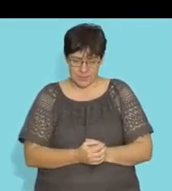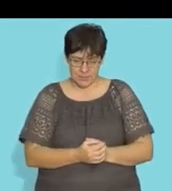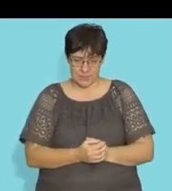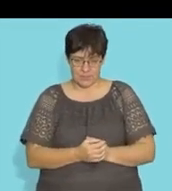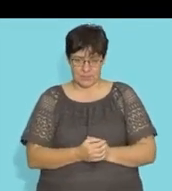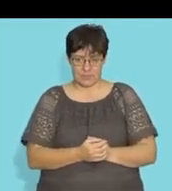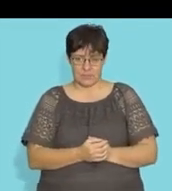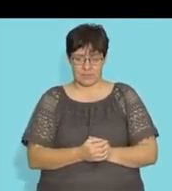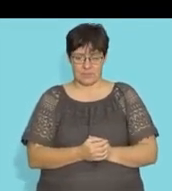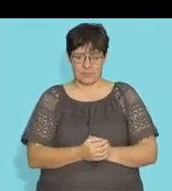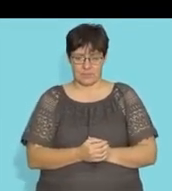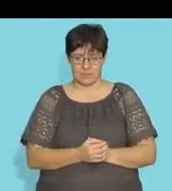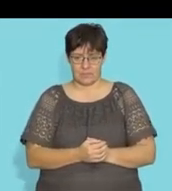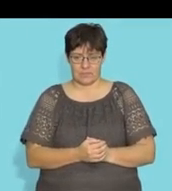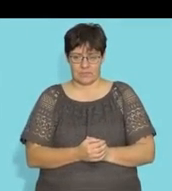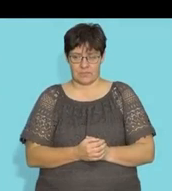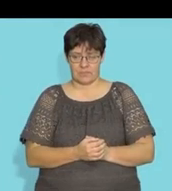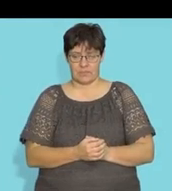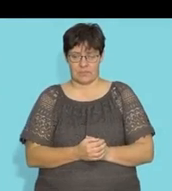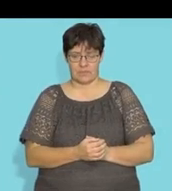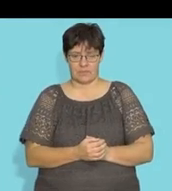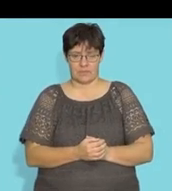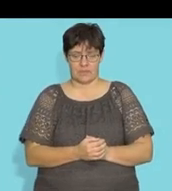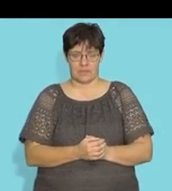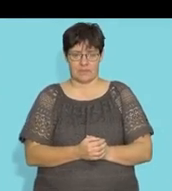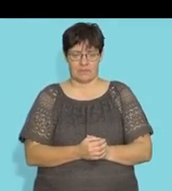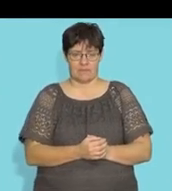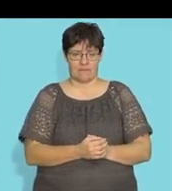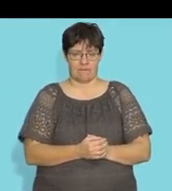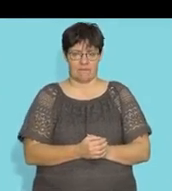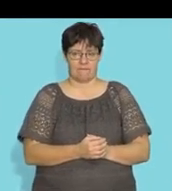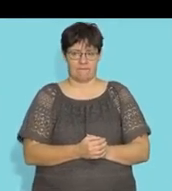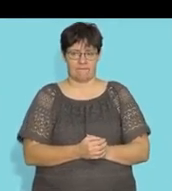acid will be a low rate of reaction.